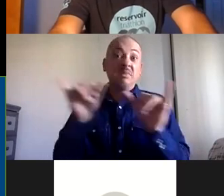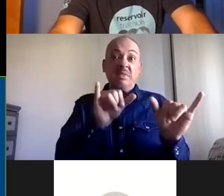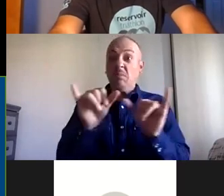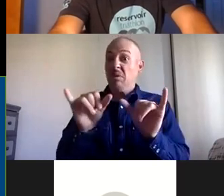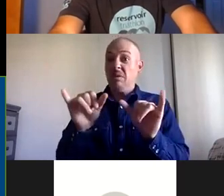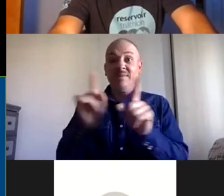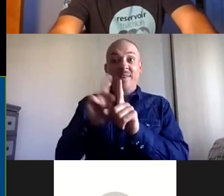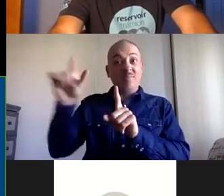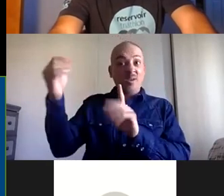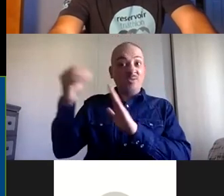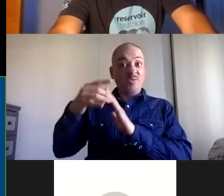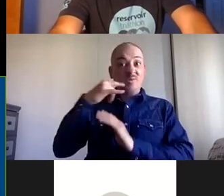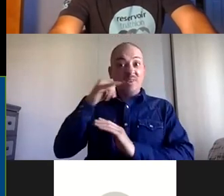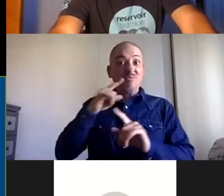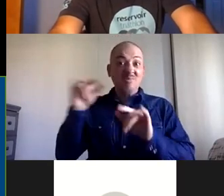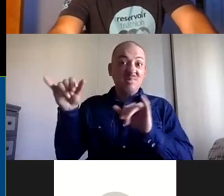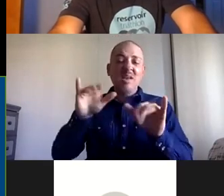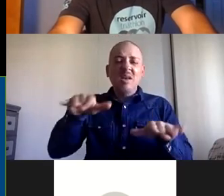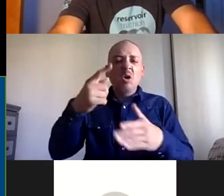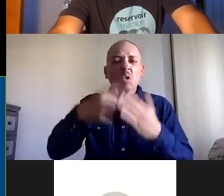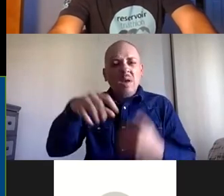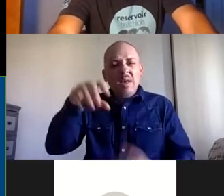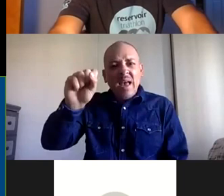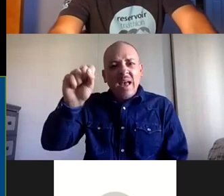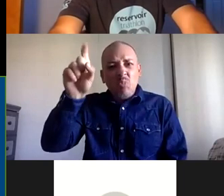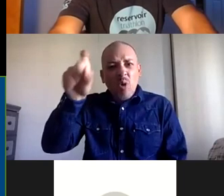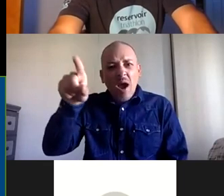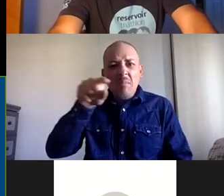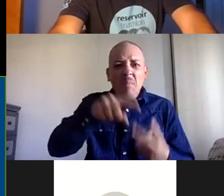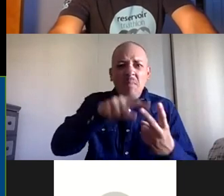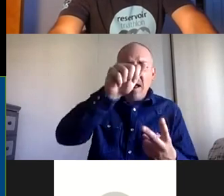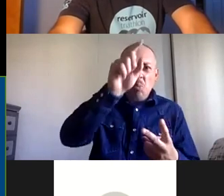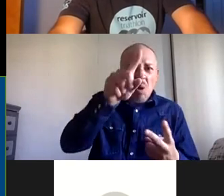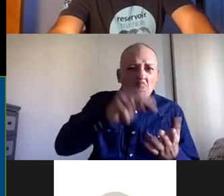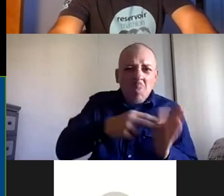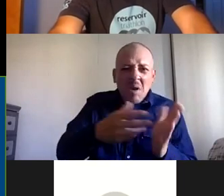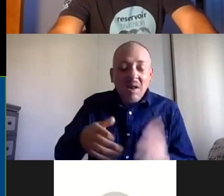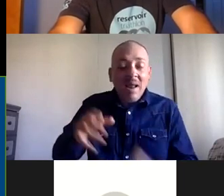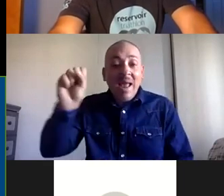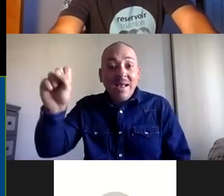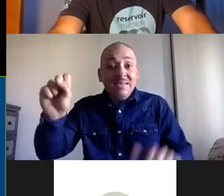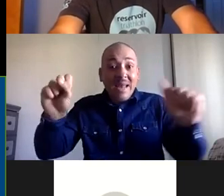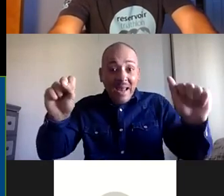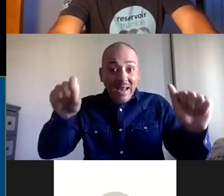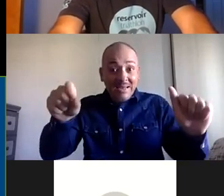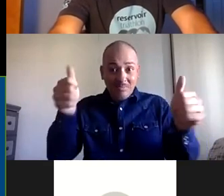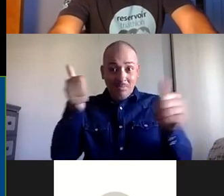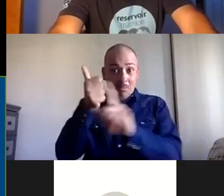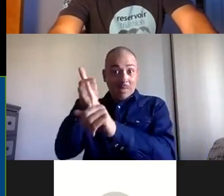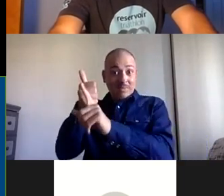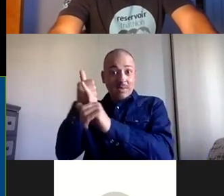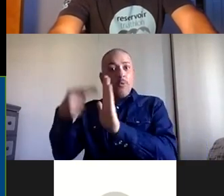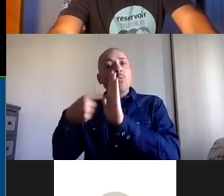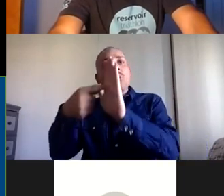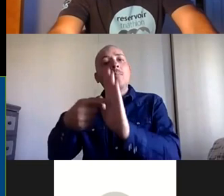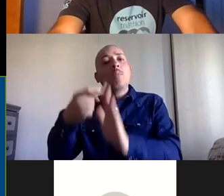saying. Question, what is S prime and A prime? Right, so S and A by themselves represent